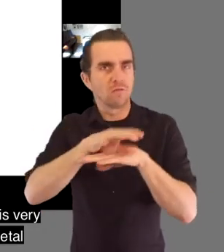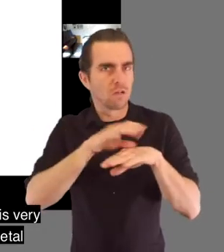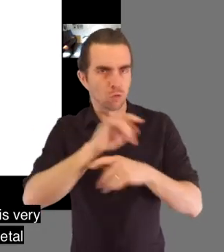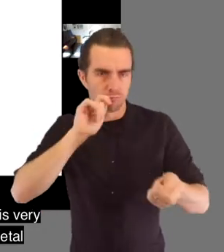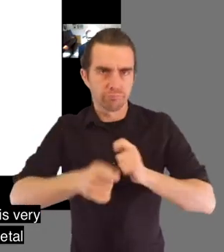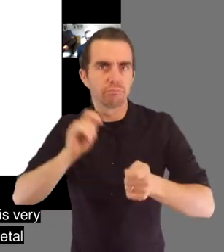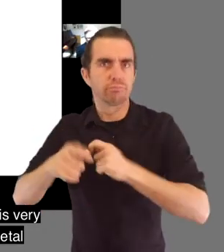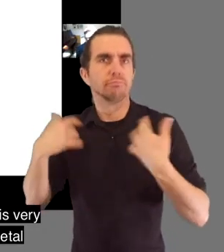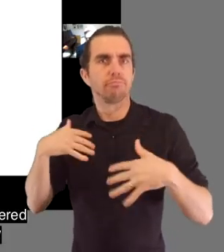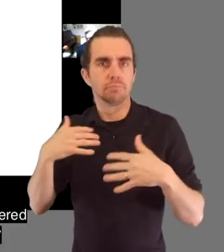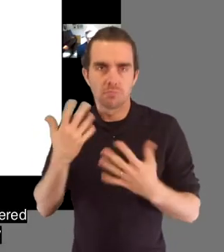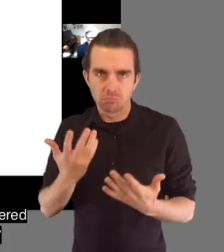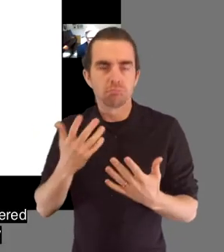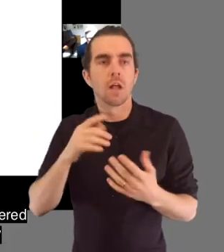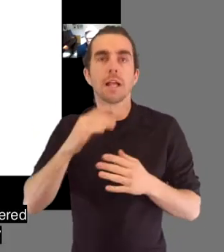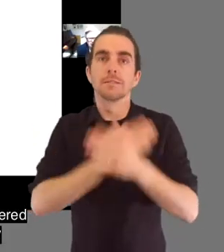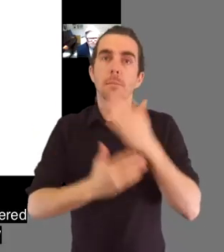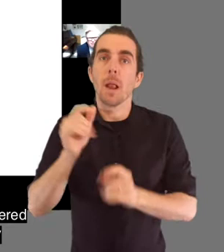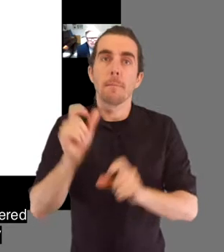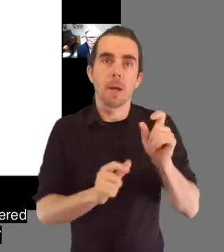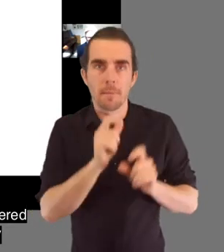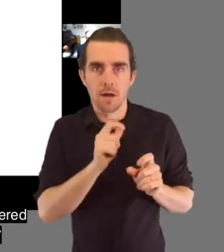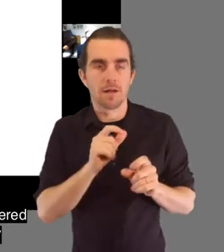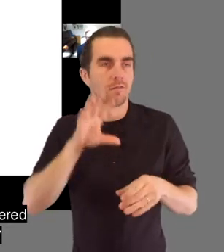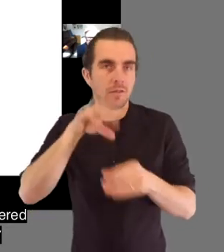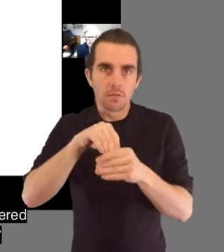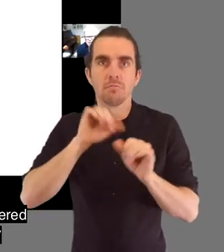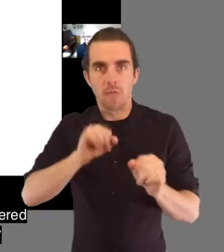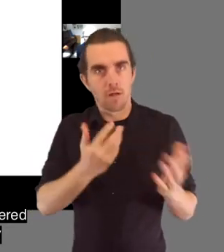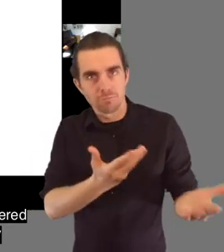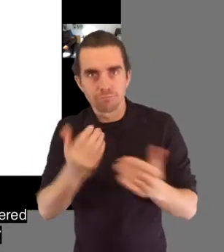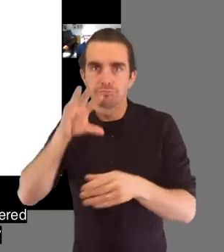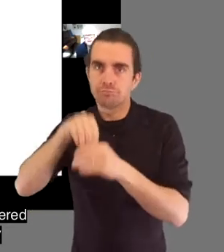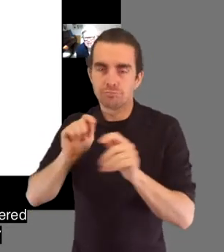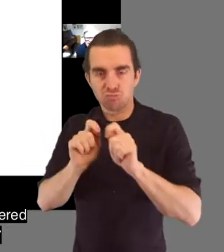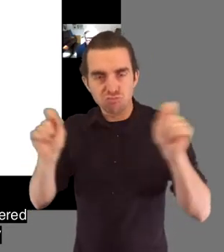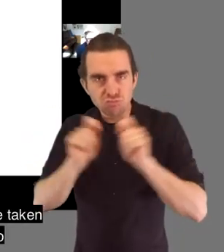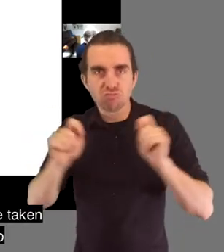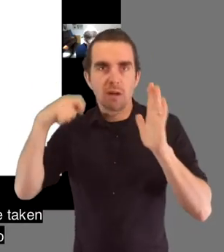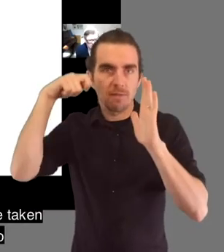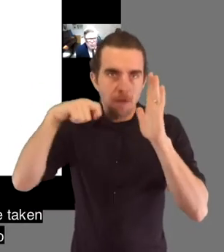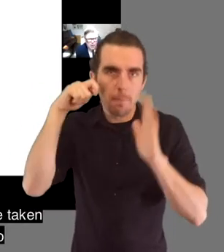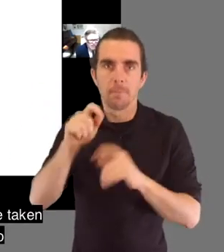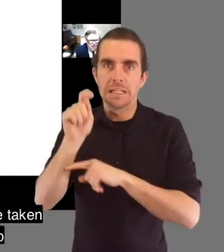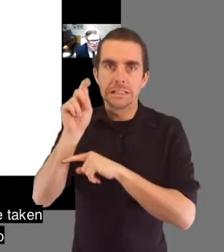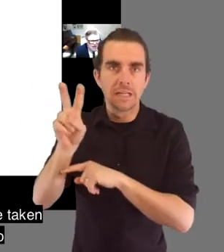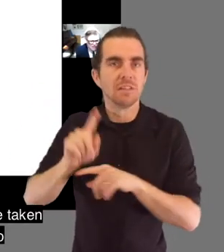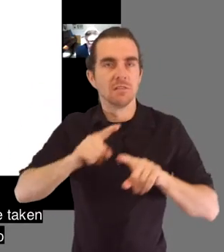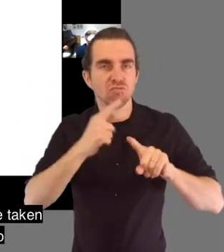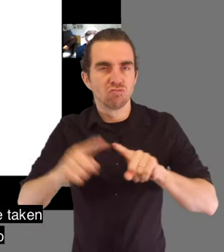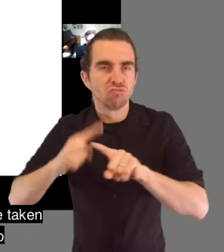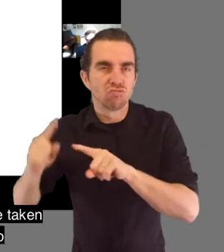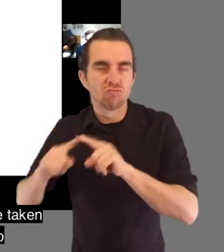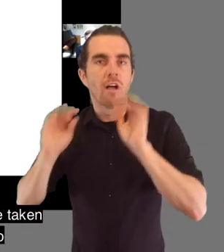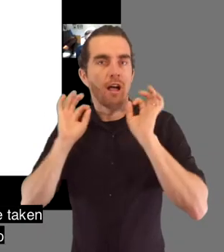and established societal norms. Disabled people are covered in the press, media, film, TV, advertising as well, that